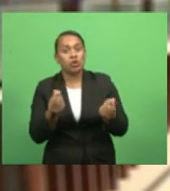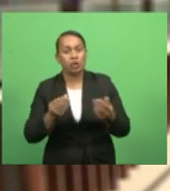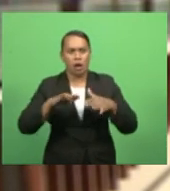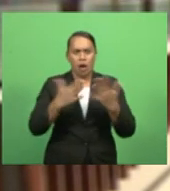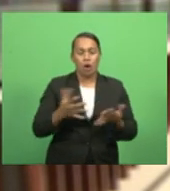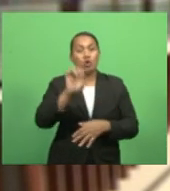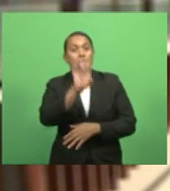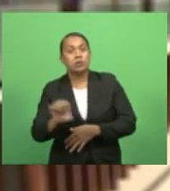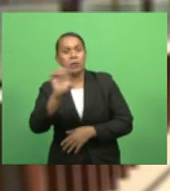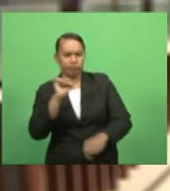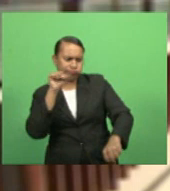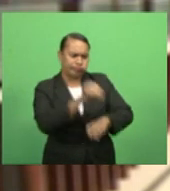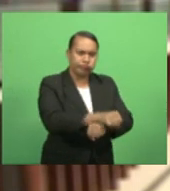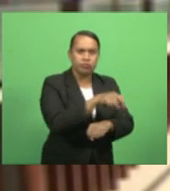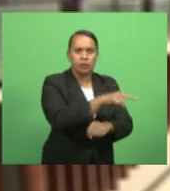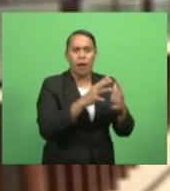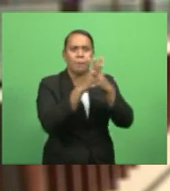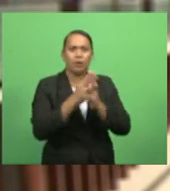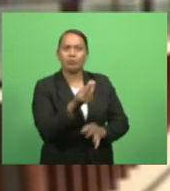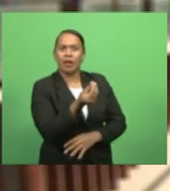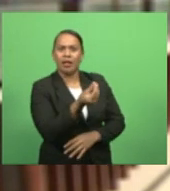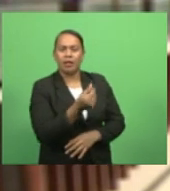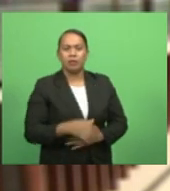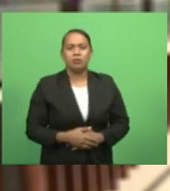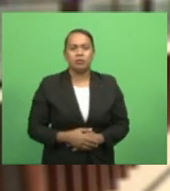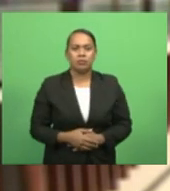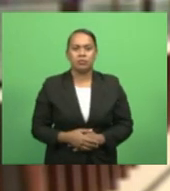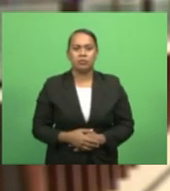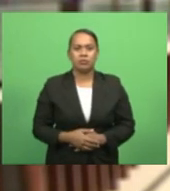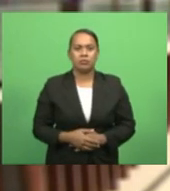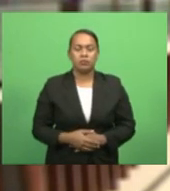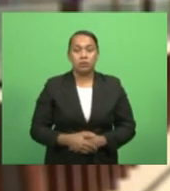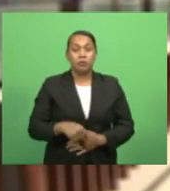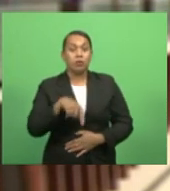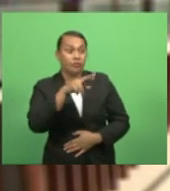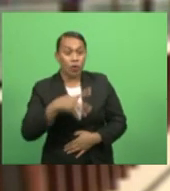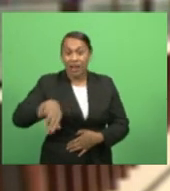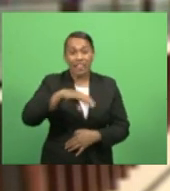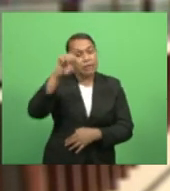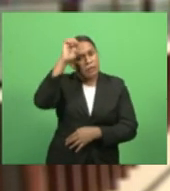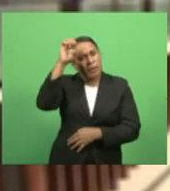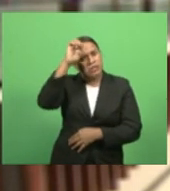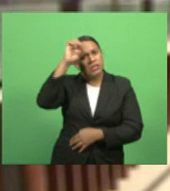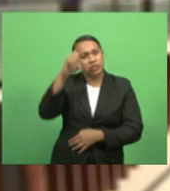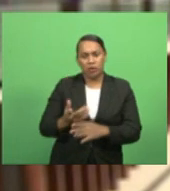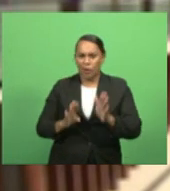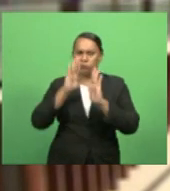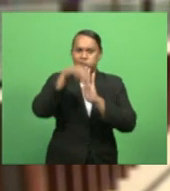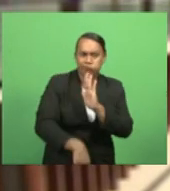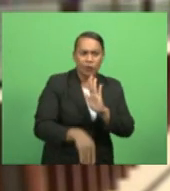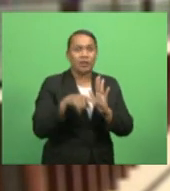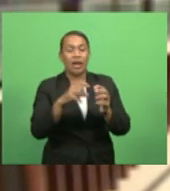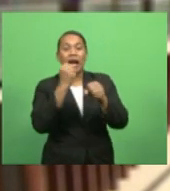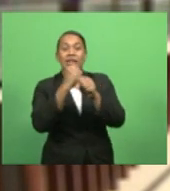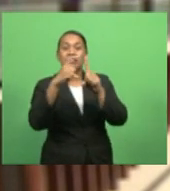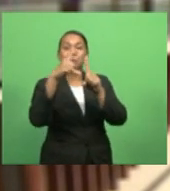to keep its interest rate at 0.1%. While they expect a sharp fall in GDP and unemployment,